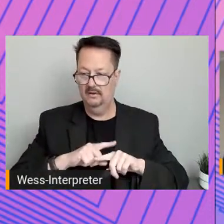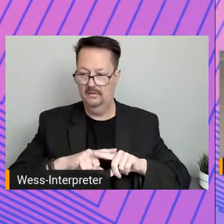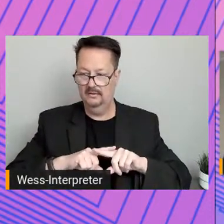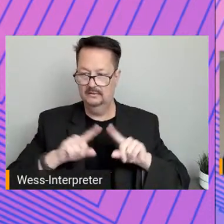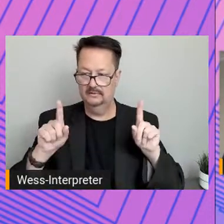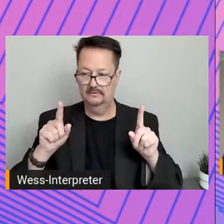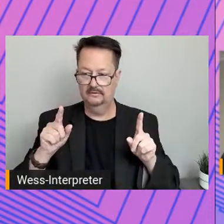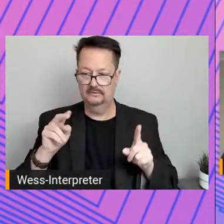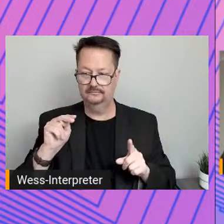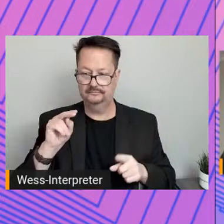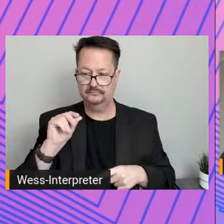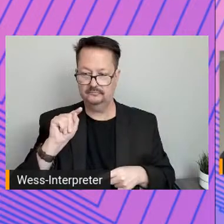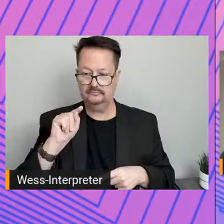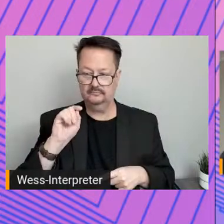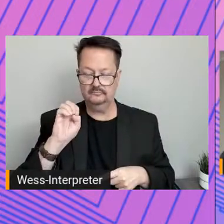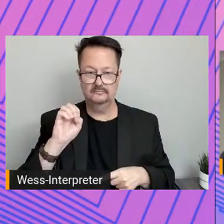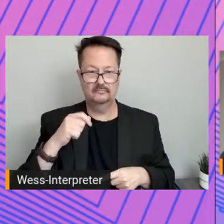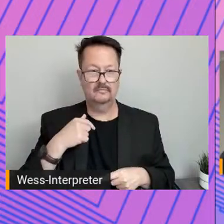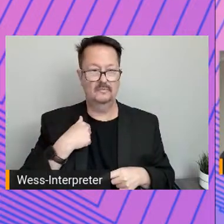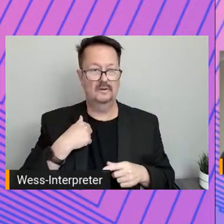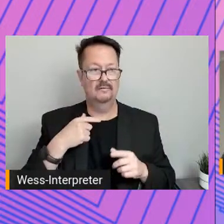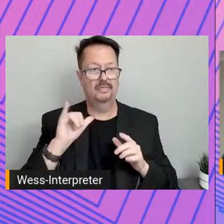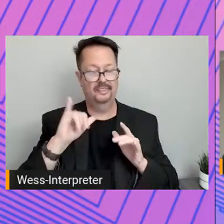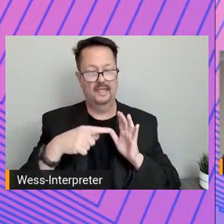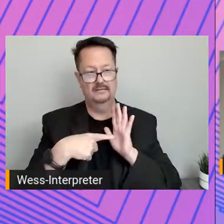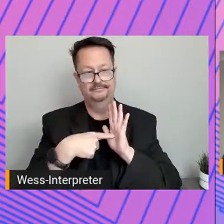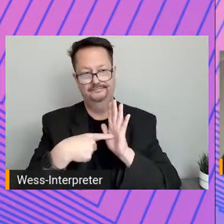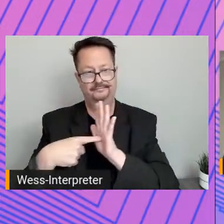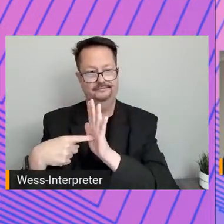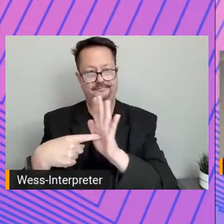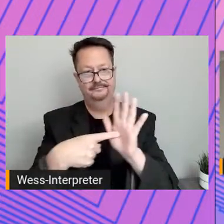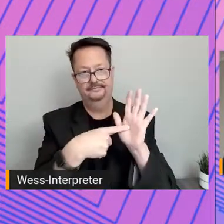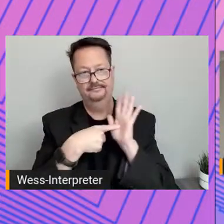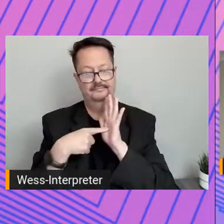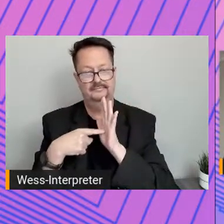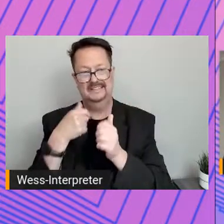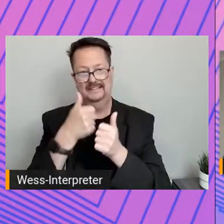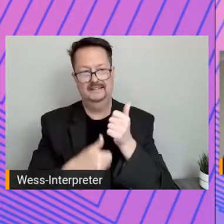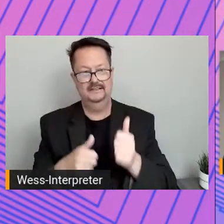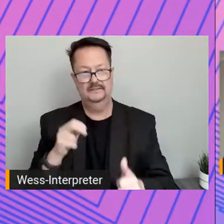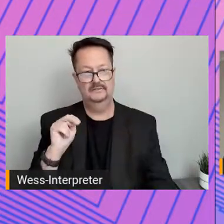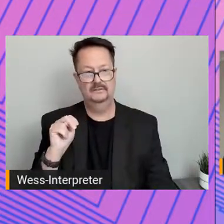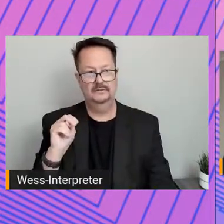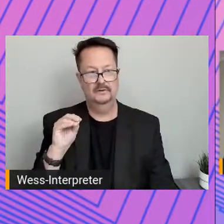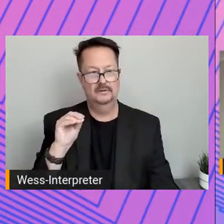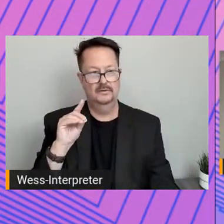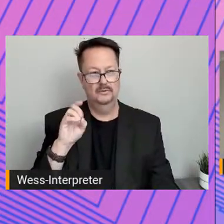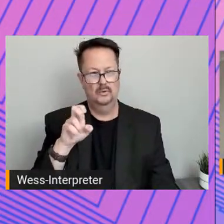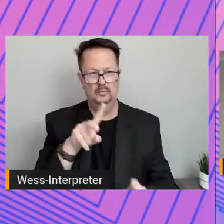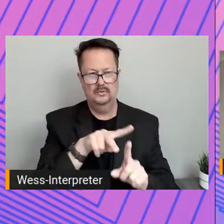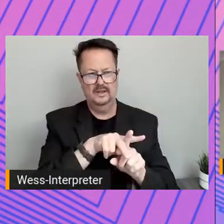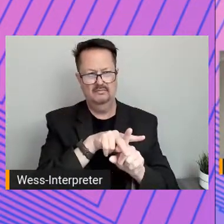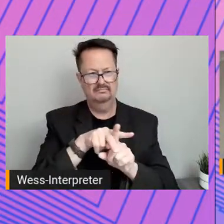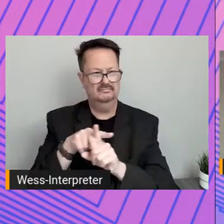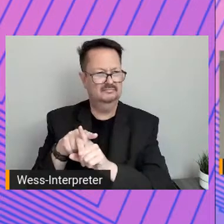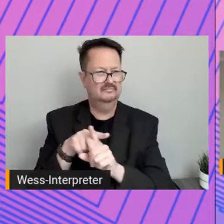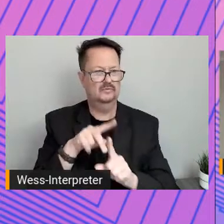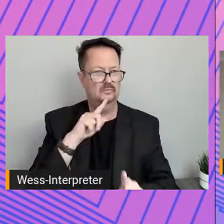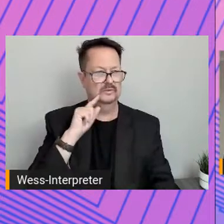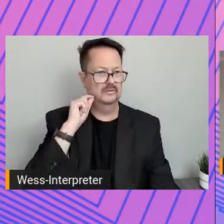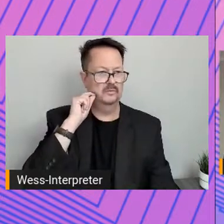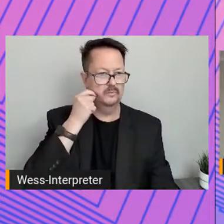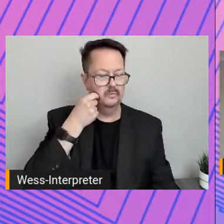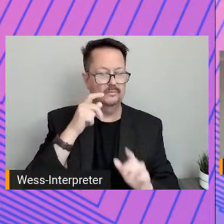sets. And daemon sets are essentially pods that are going to run on every one of the nodes. And so that's a really cool approach. And you can apply some cool principles or models